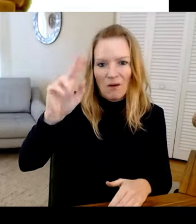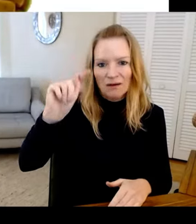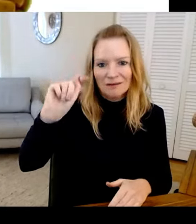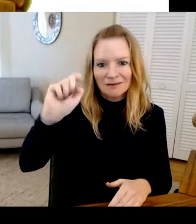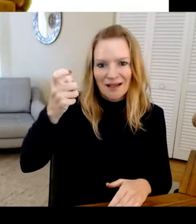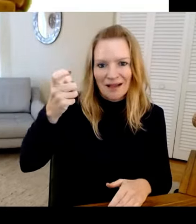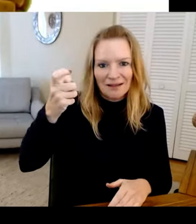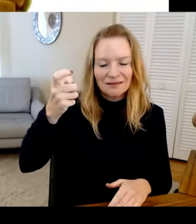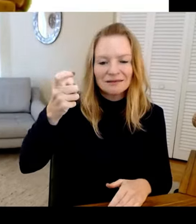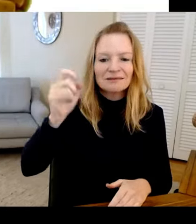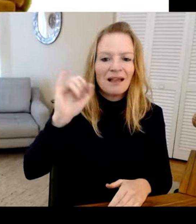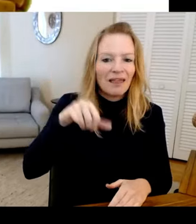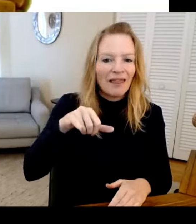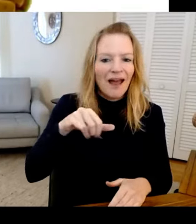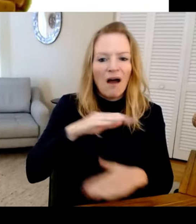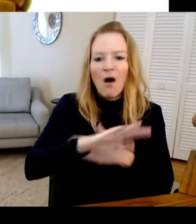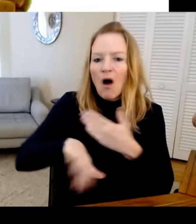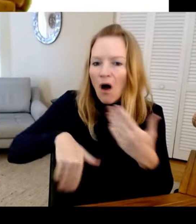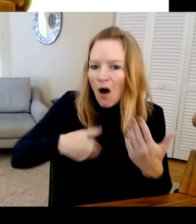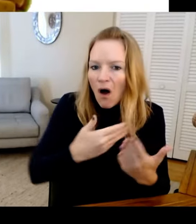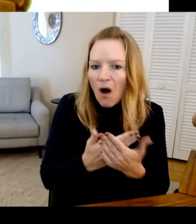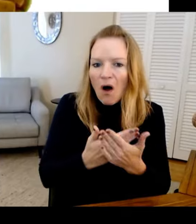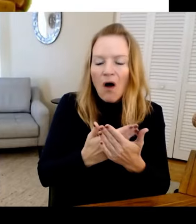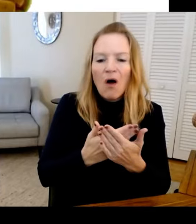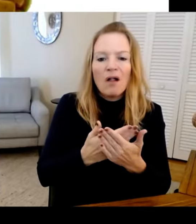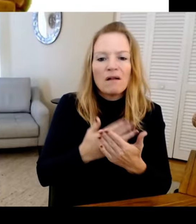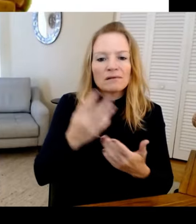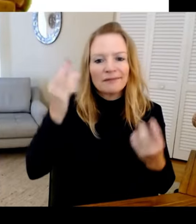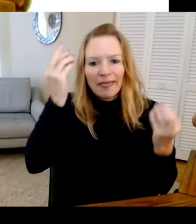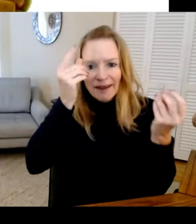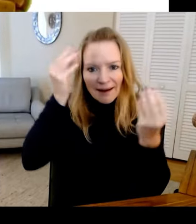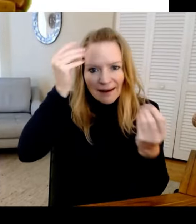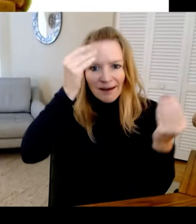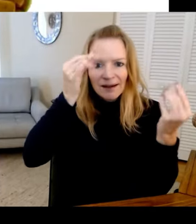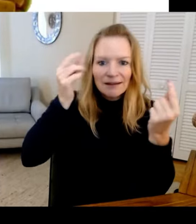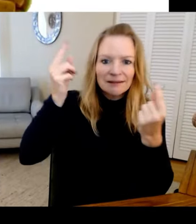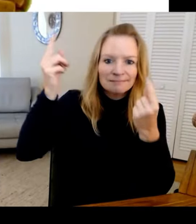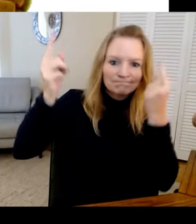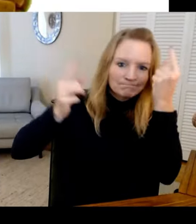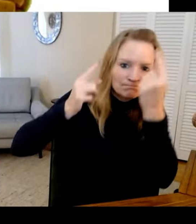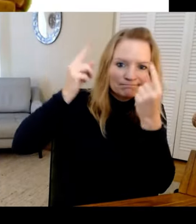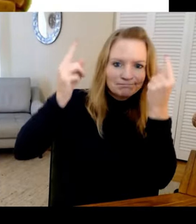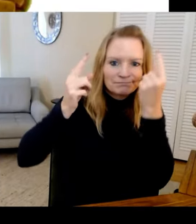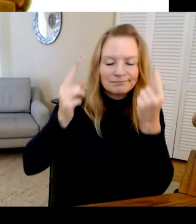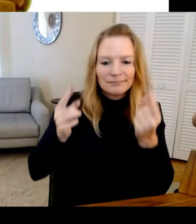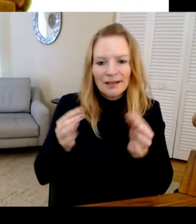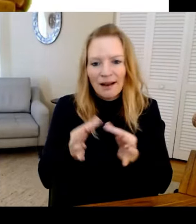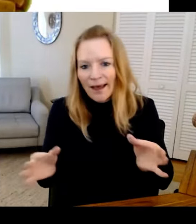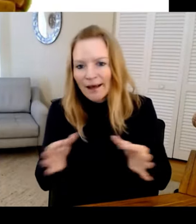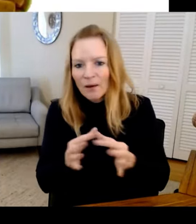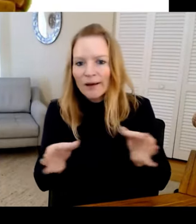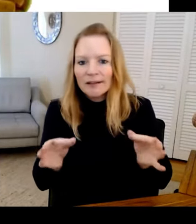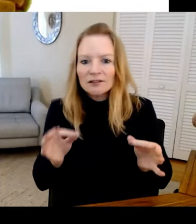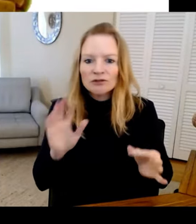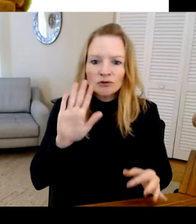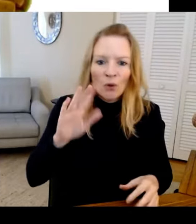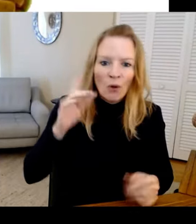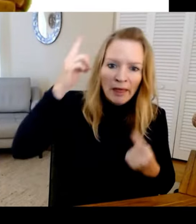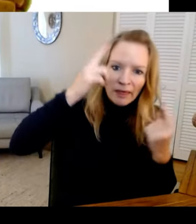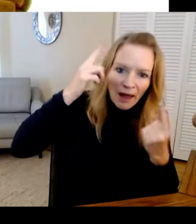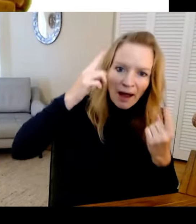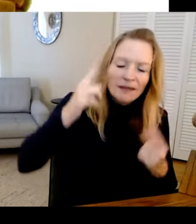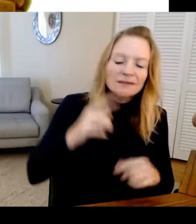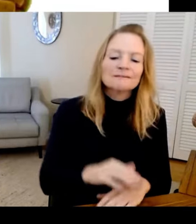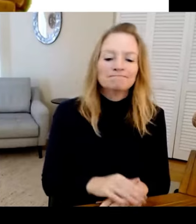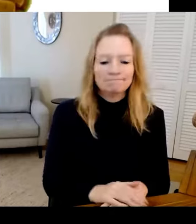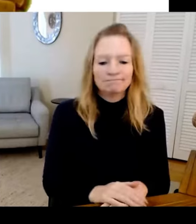cerebral cortex. And that is where all thoughts, thinking,